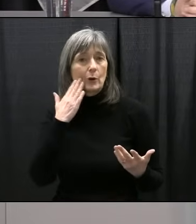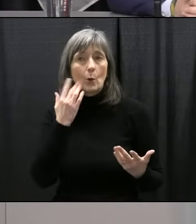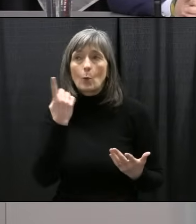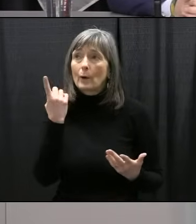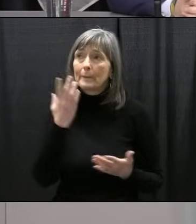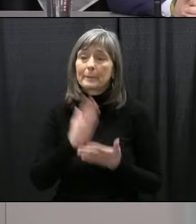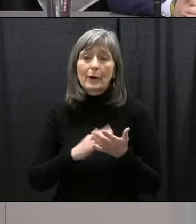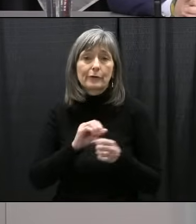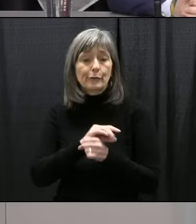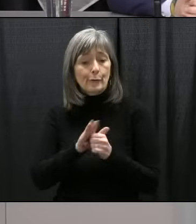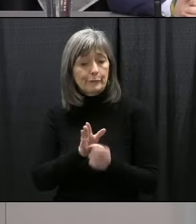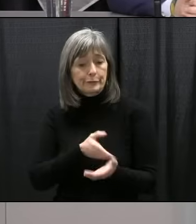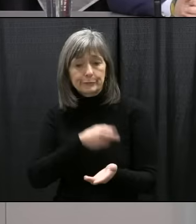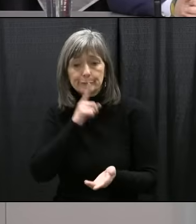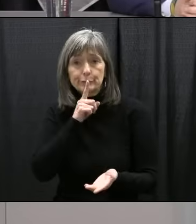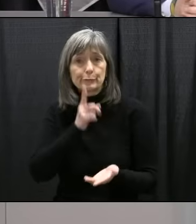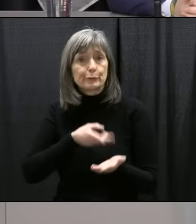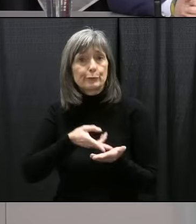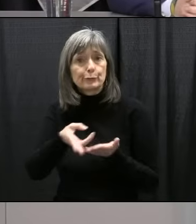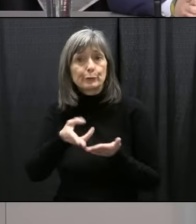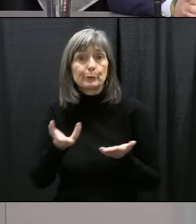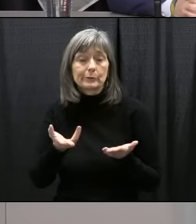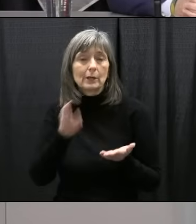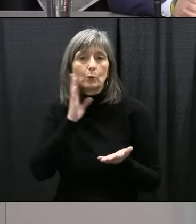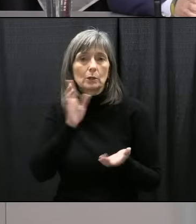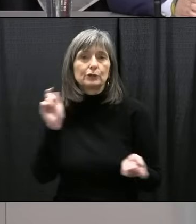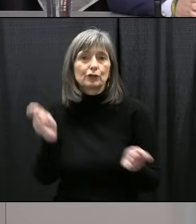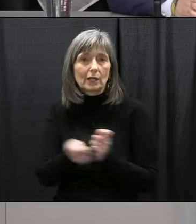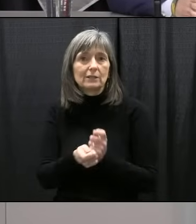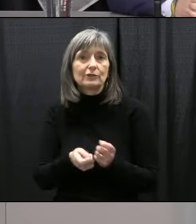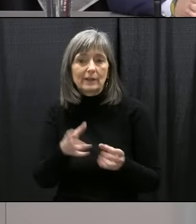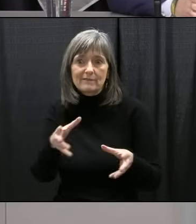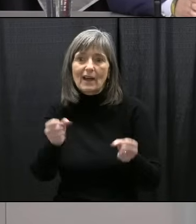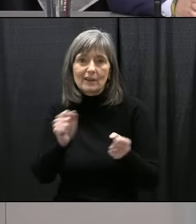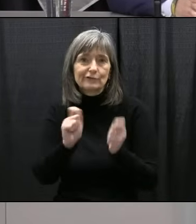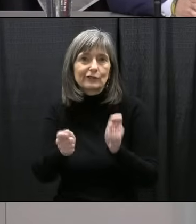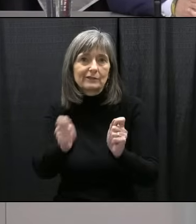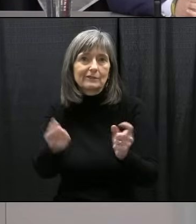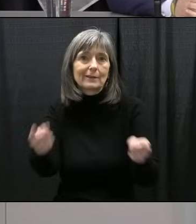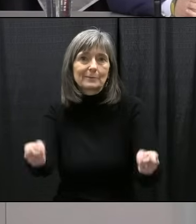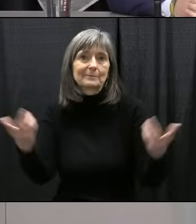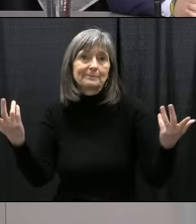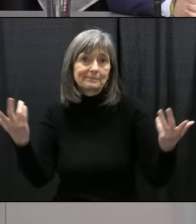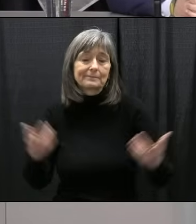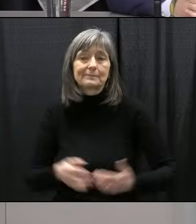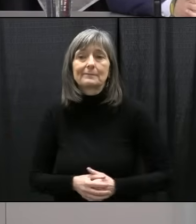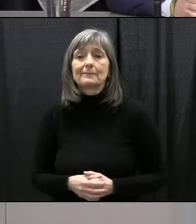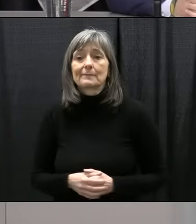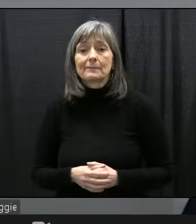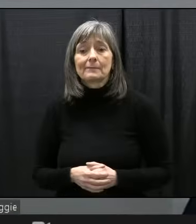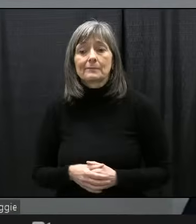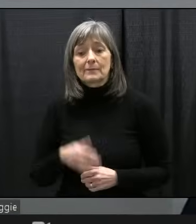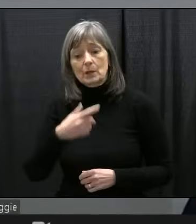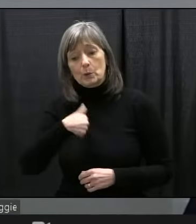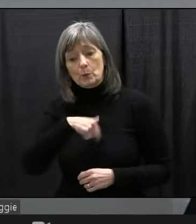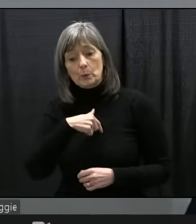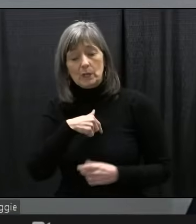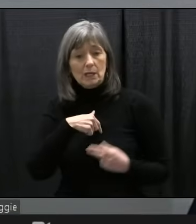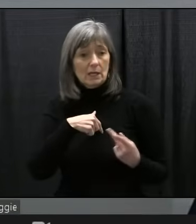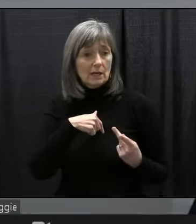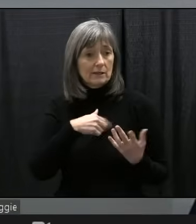of COVID-19 is the need to change, and sometimes to change rapidly. We have identified